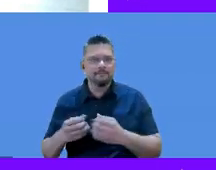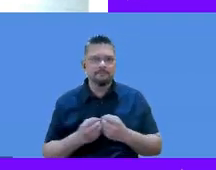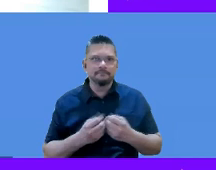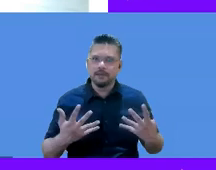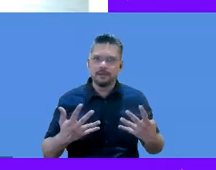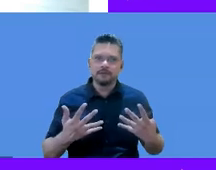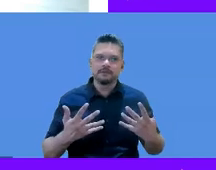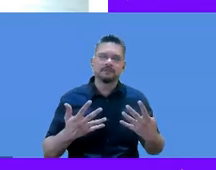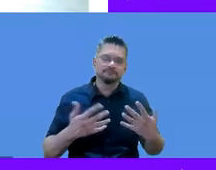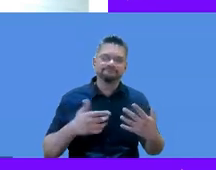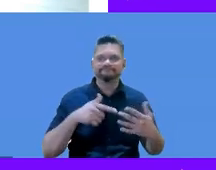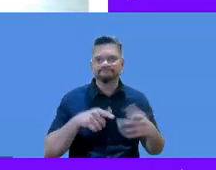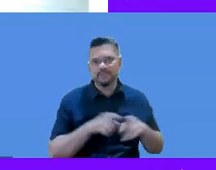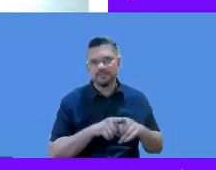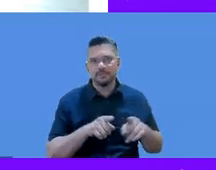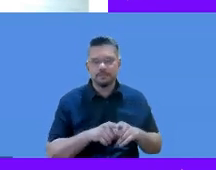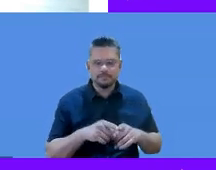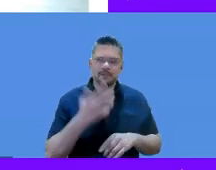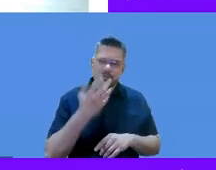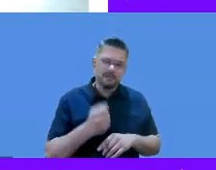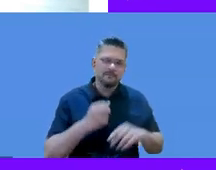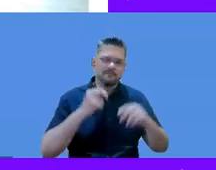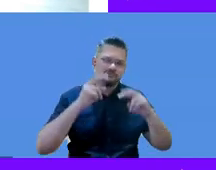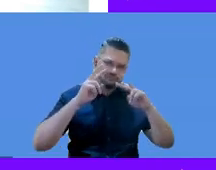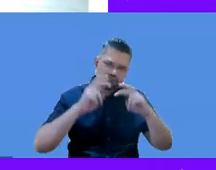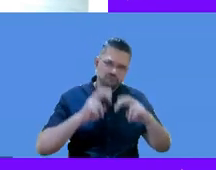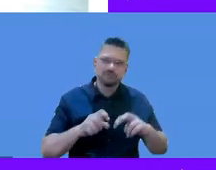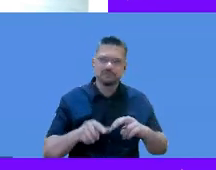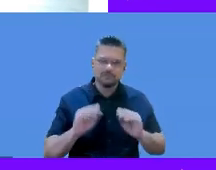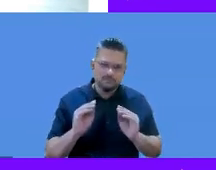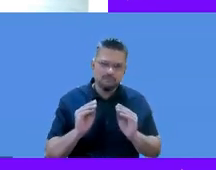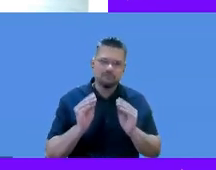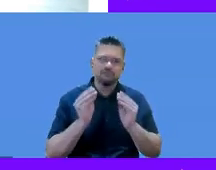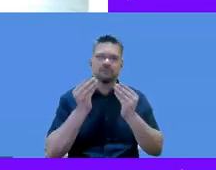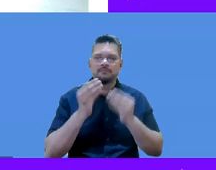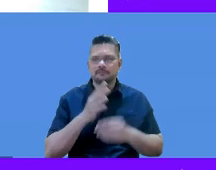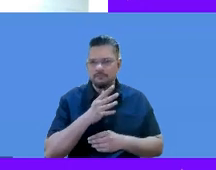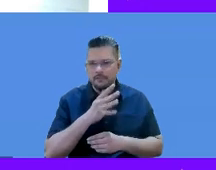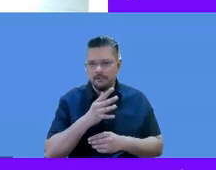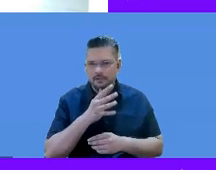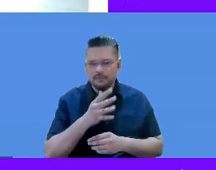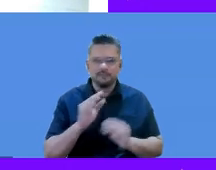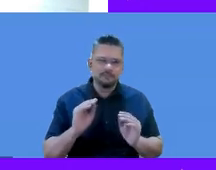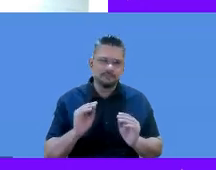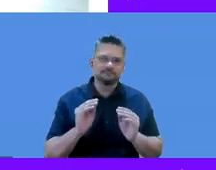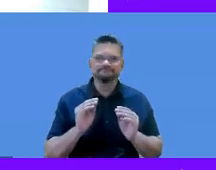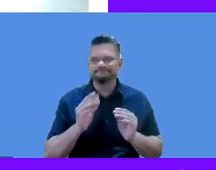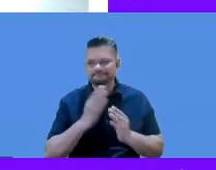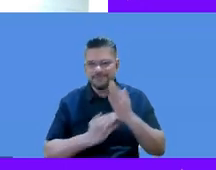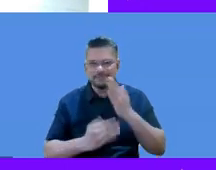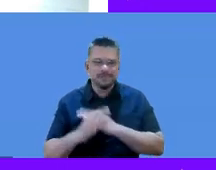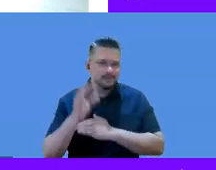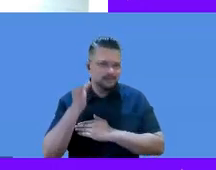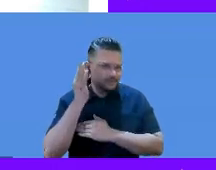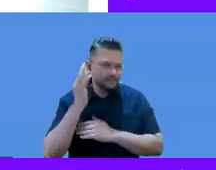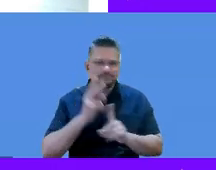when considering young mothers and girls with disabilities. My colleague Callie has put a link to the report in the chat, and